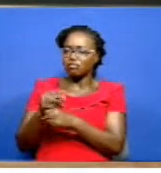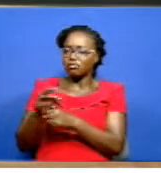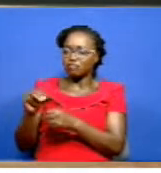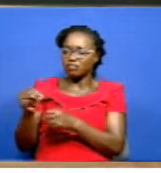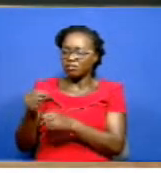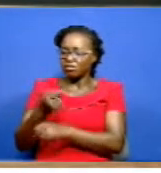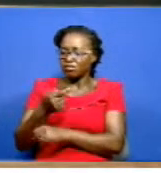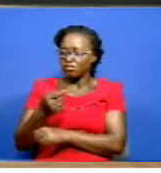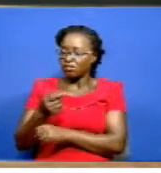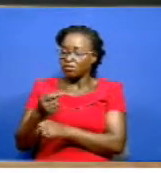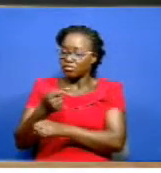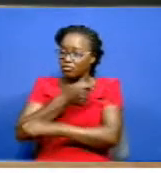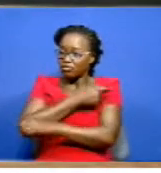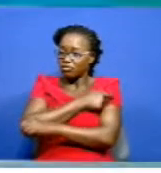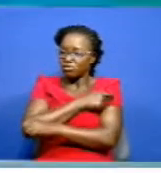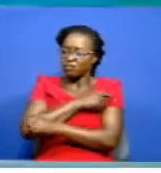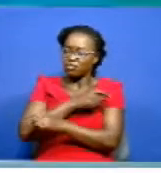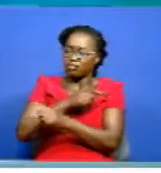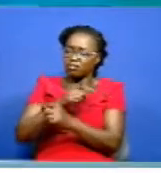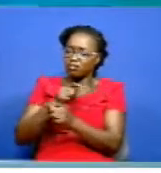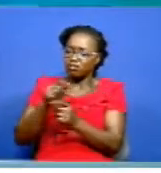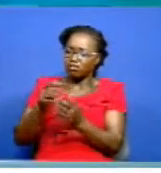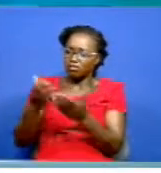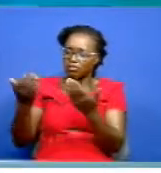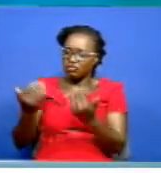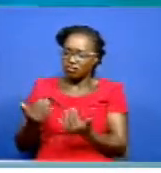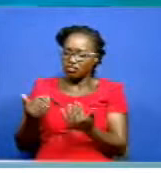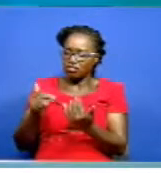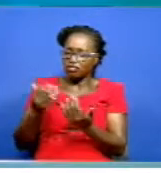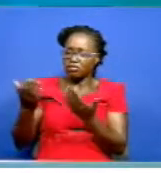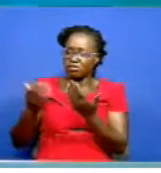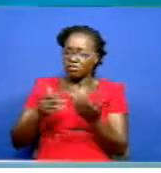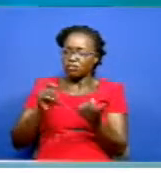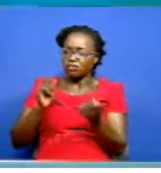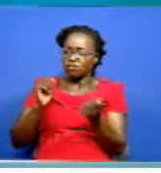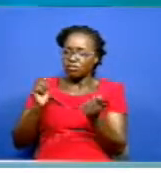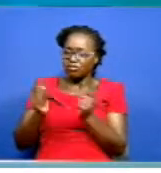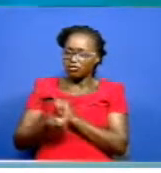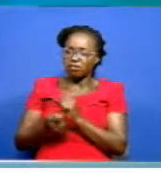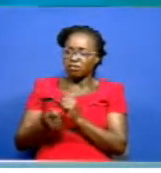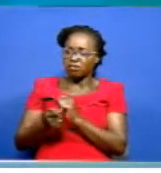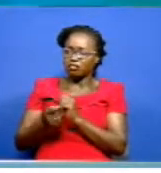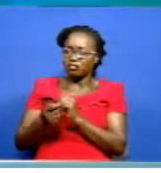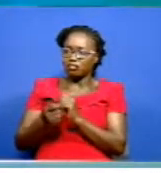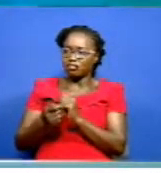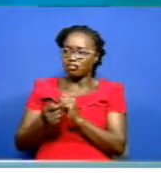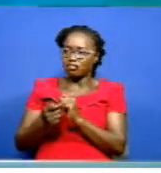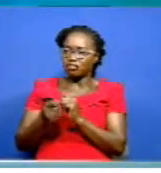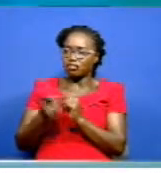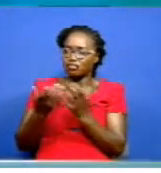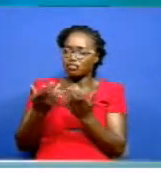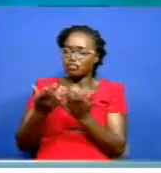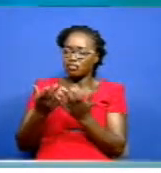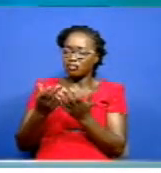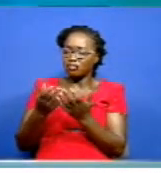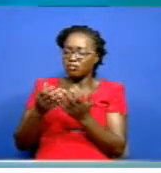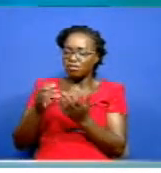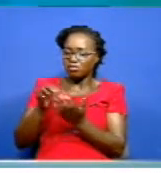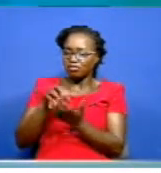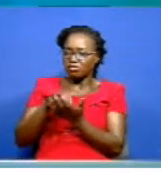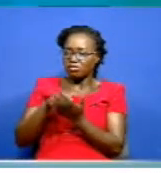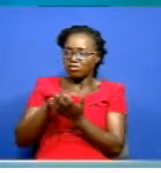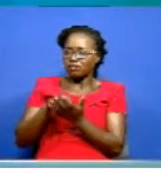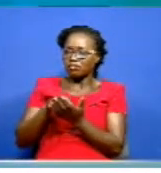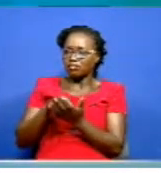vaccines brings about the different particular the conditions under which they have to be stored. So different companies